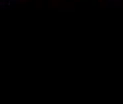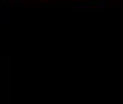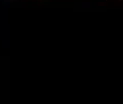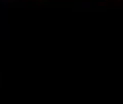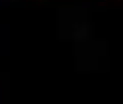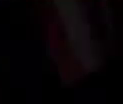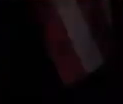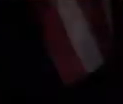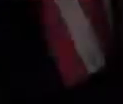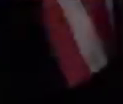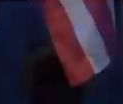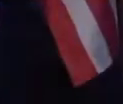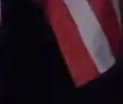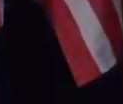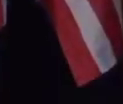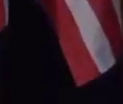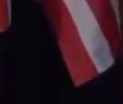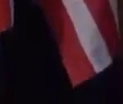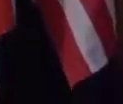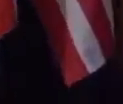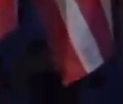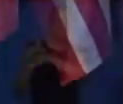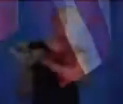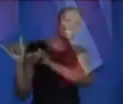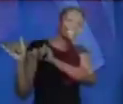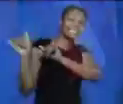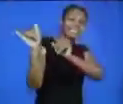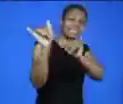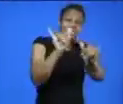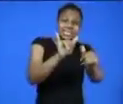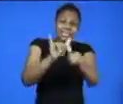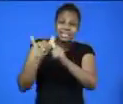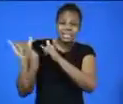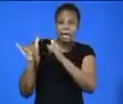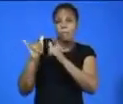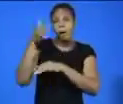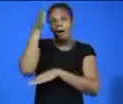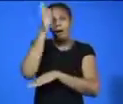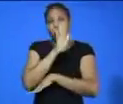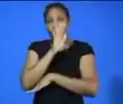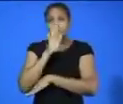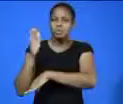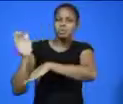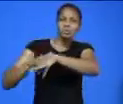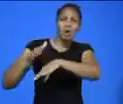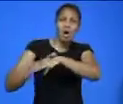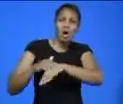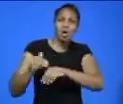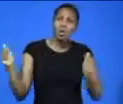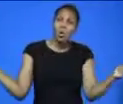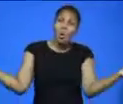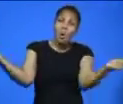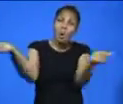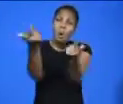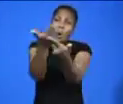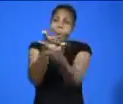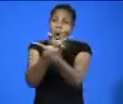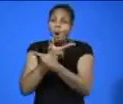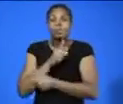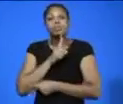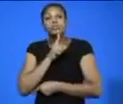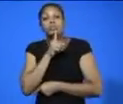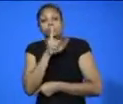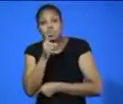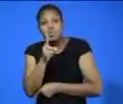Lord, hallelujah, the Lord God Almighty in these closing days is calling all